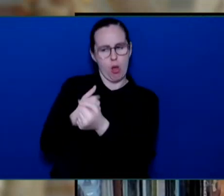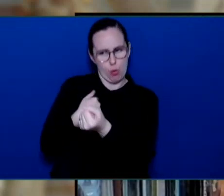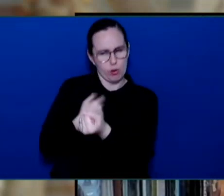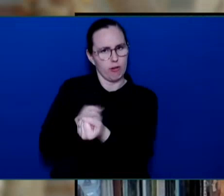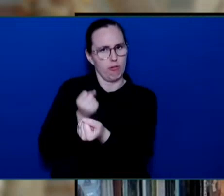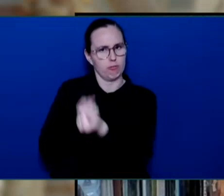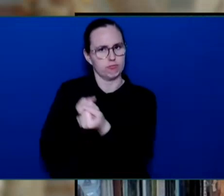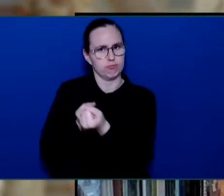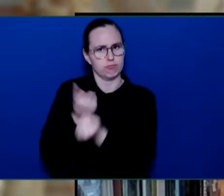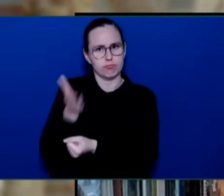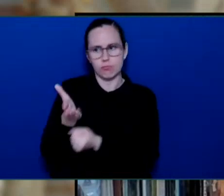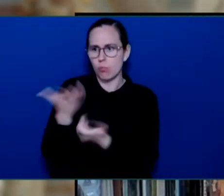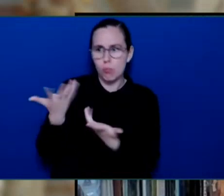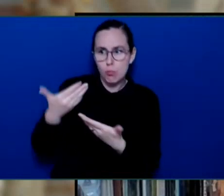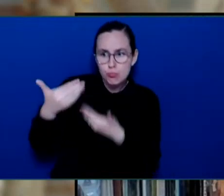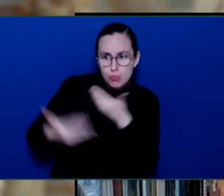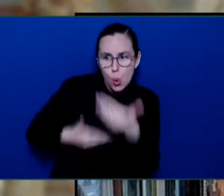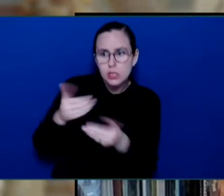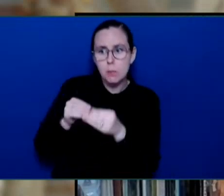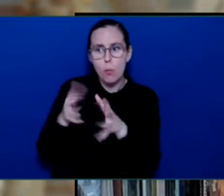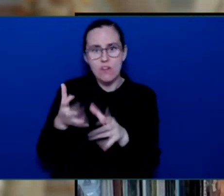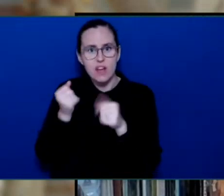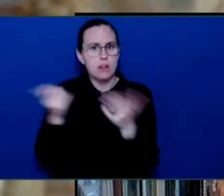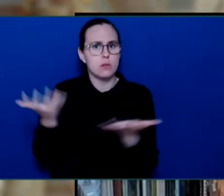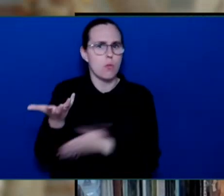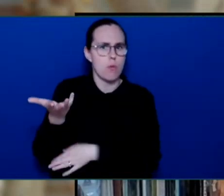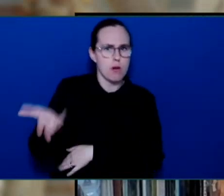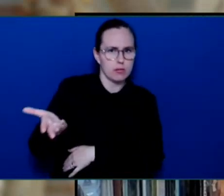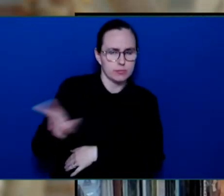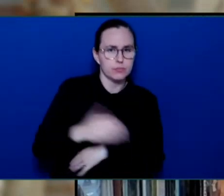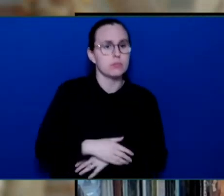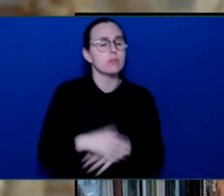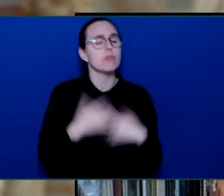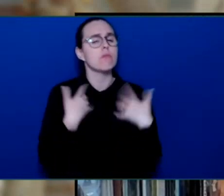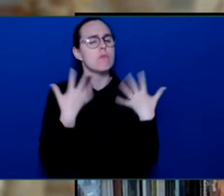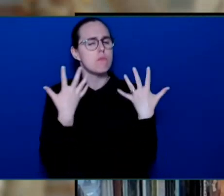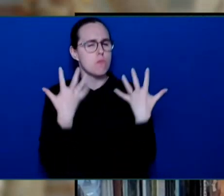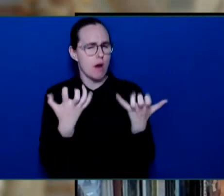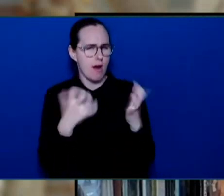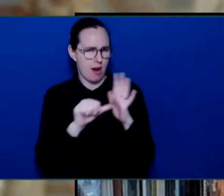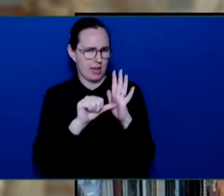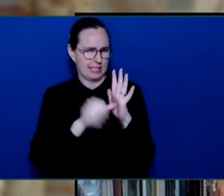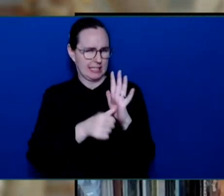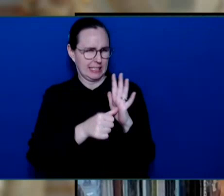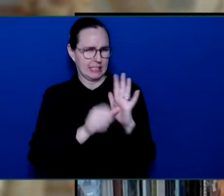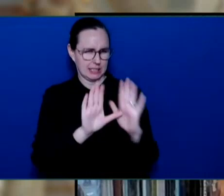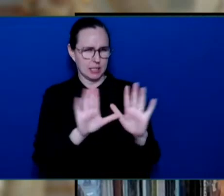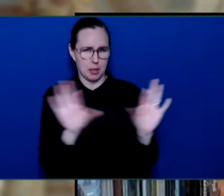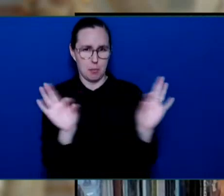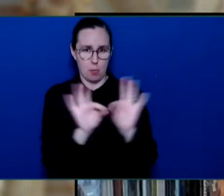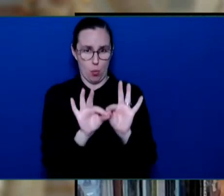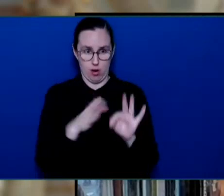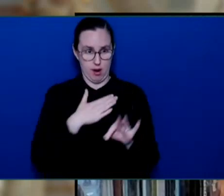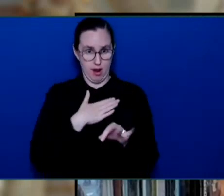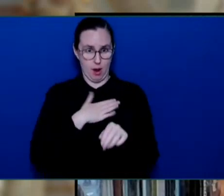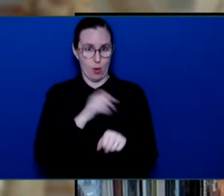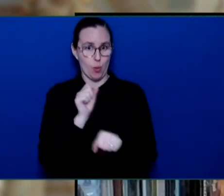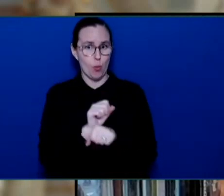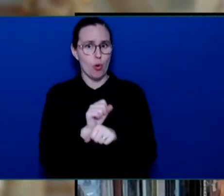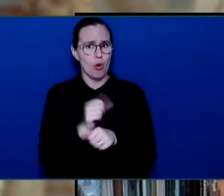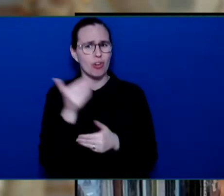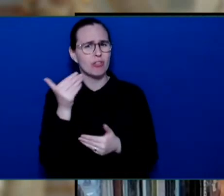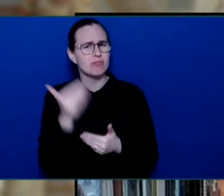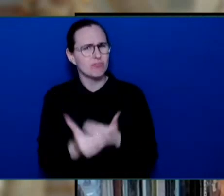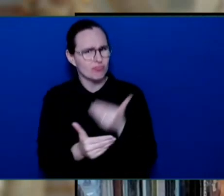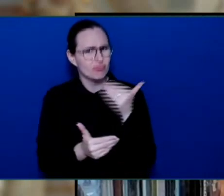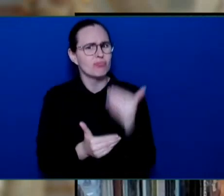to emphasize how important the work underway is. The village of Lytton was built on top of a former